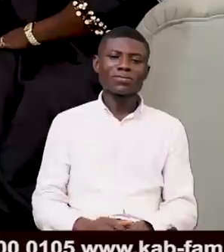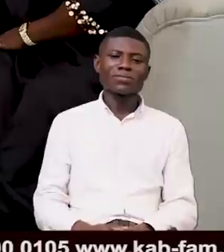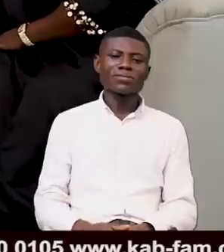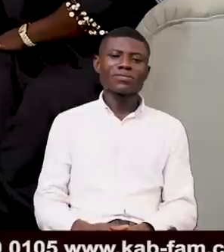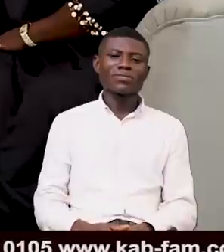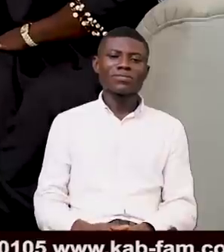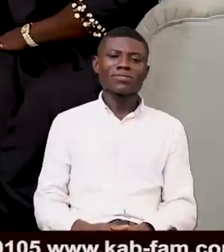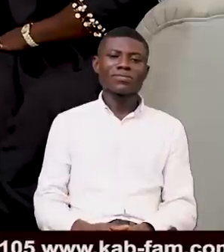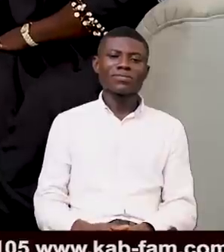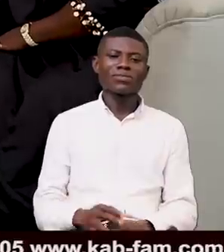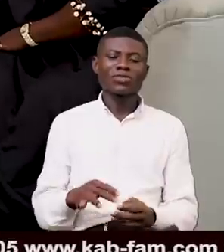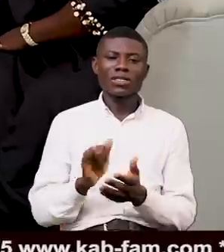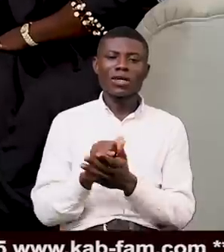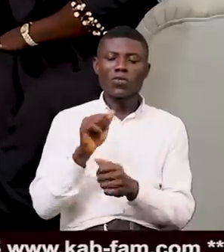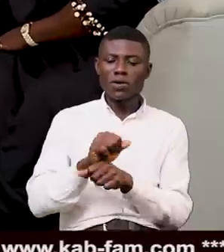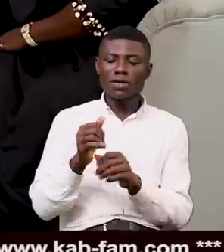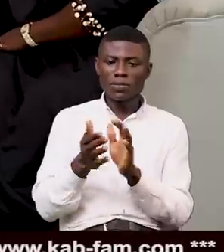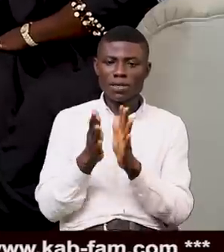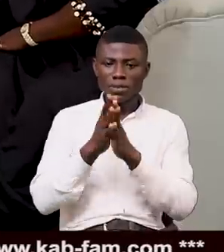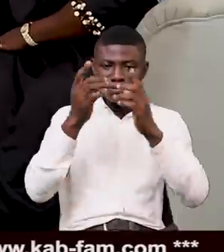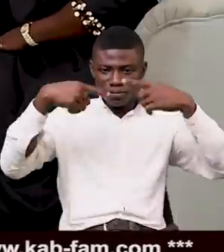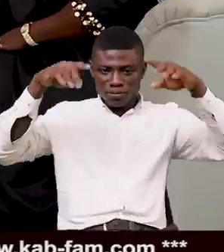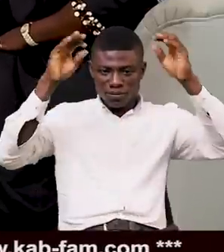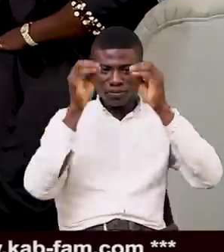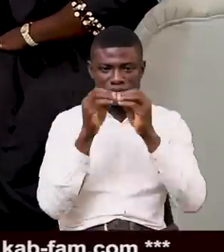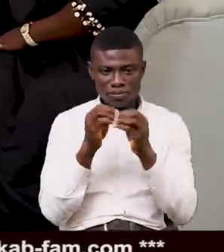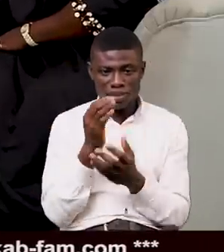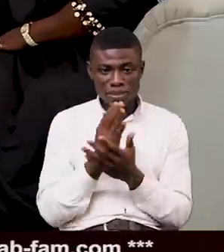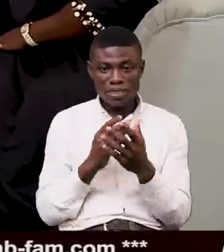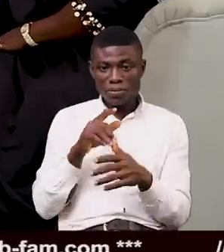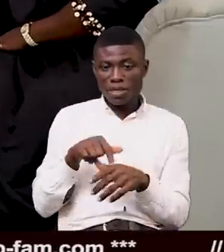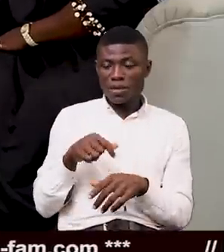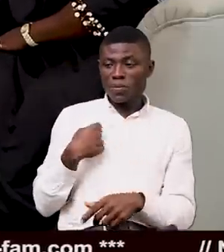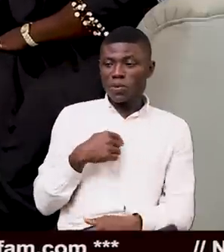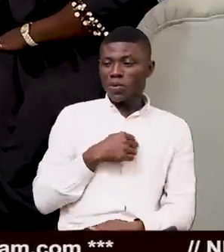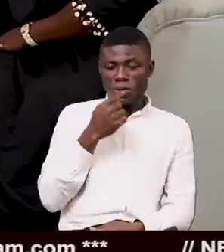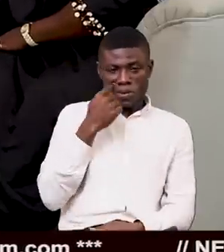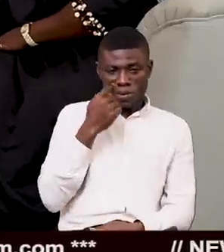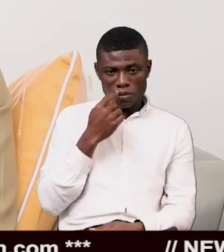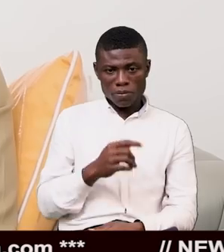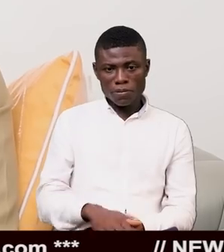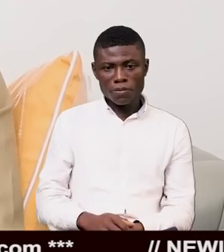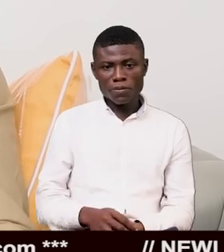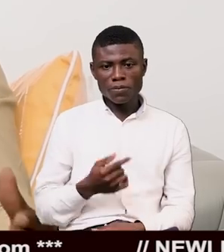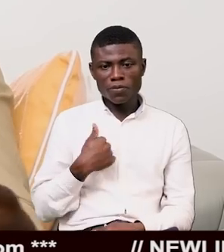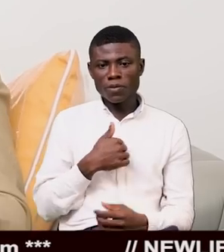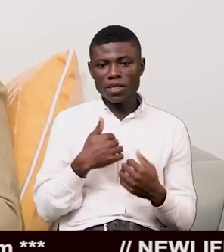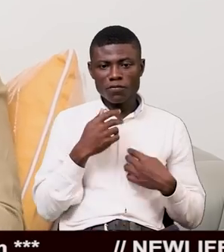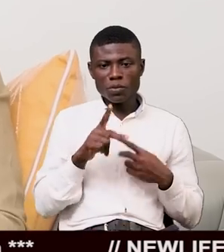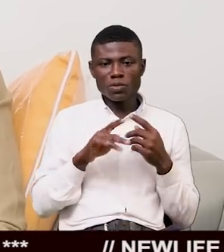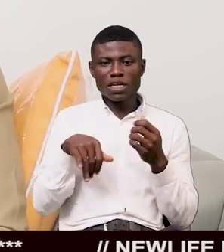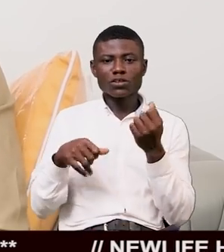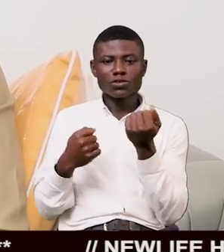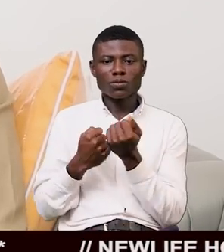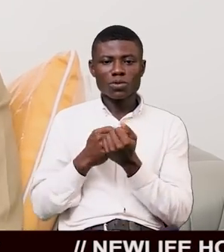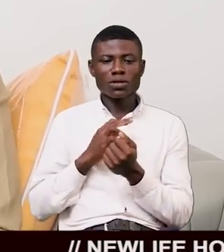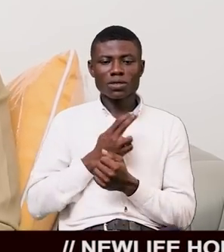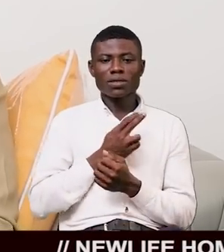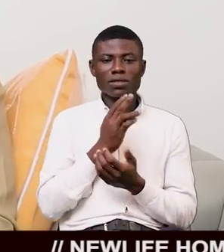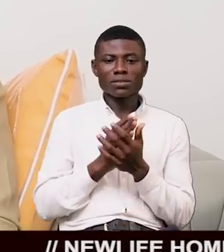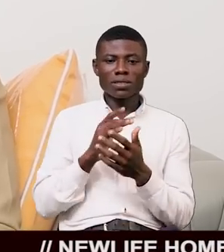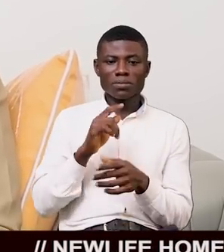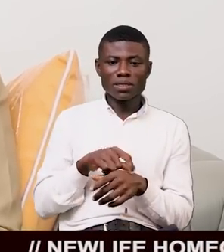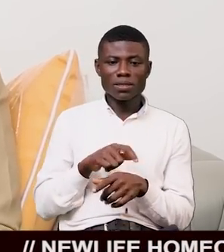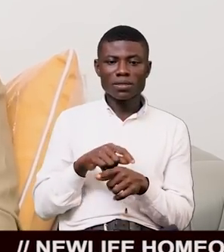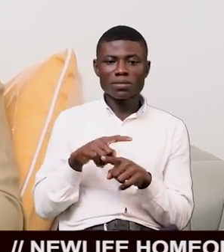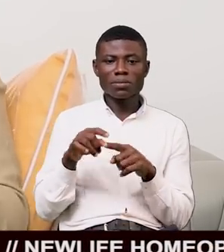me bua ma adwuma na ti ma kwa so okay sometimes e bi wo habo be a ye wo krofo e bua ye die aha but sometimes e bi a na